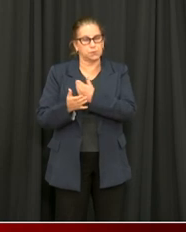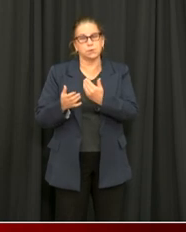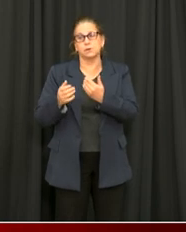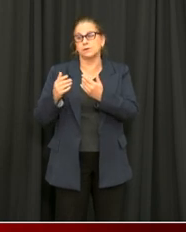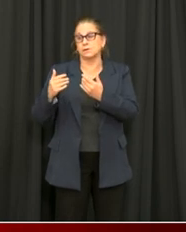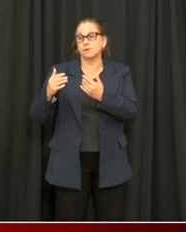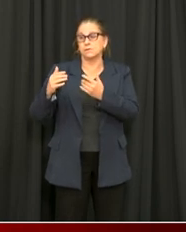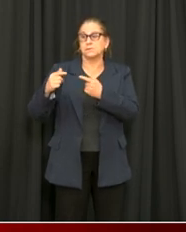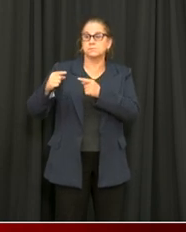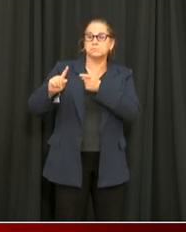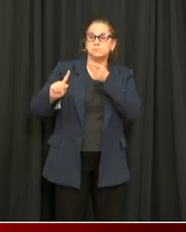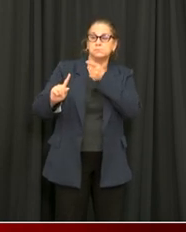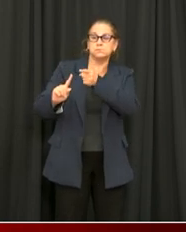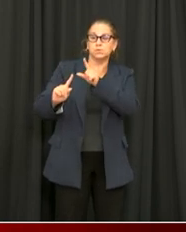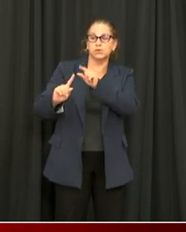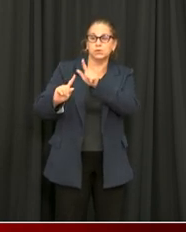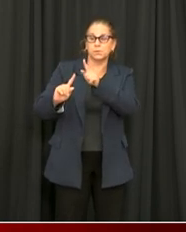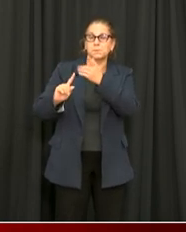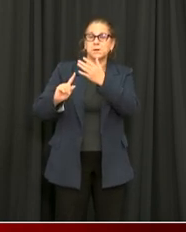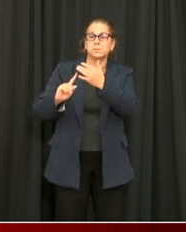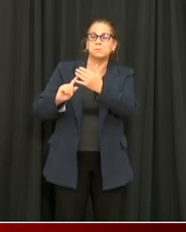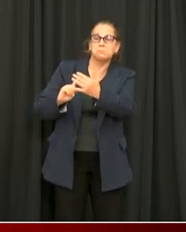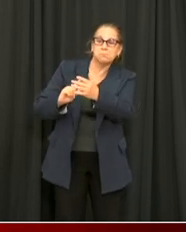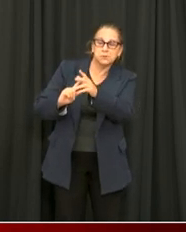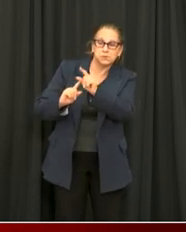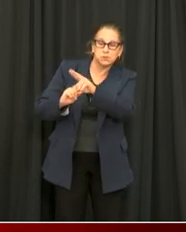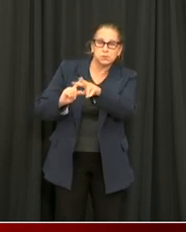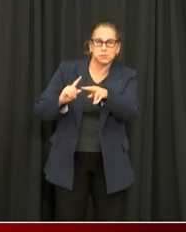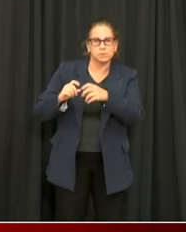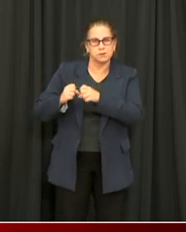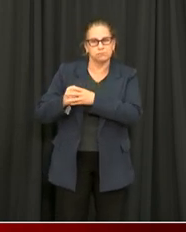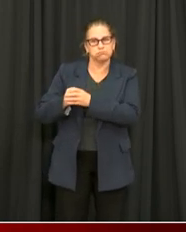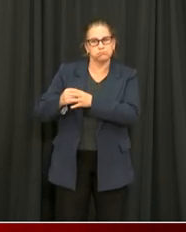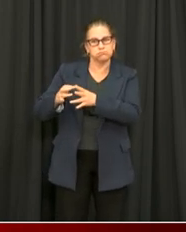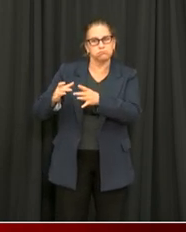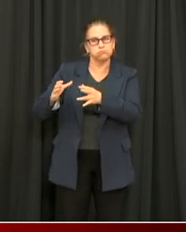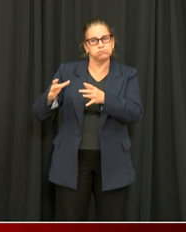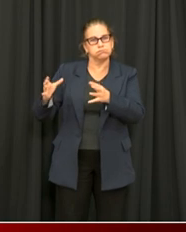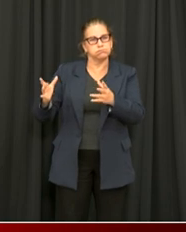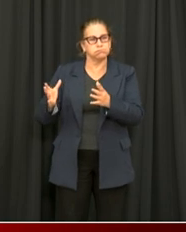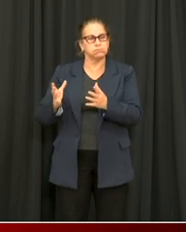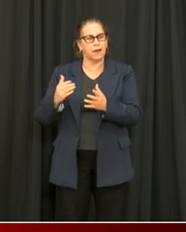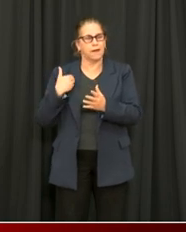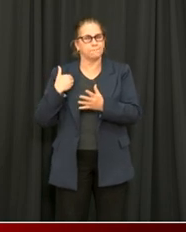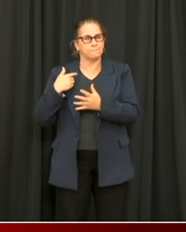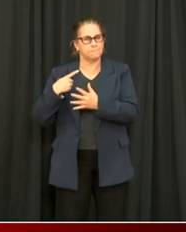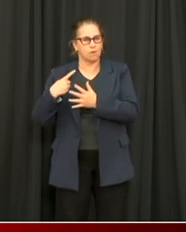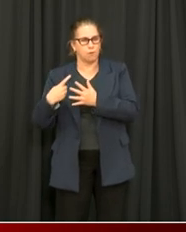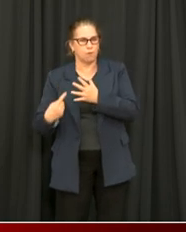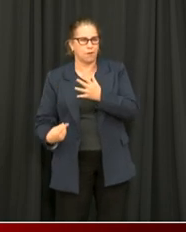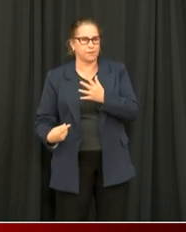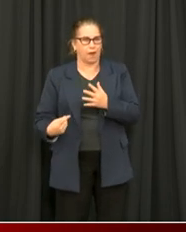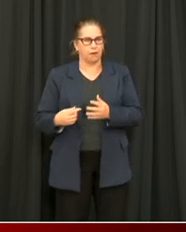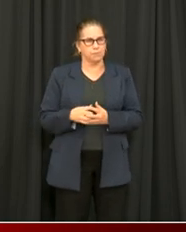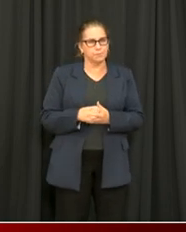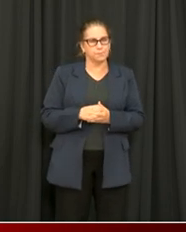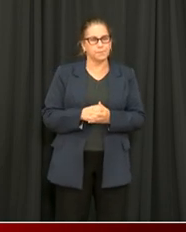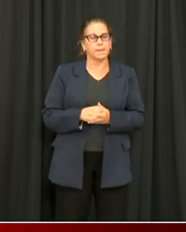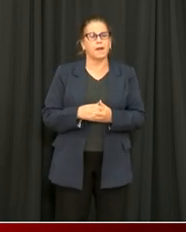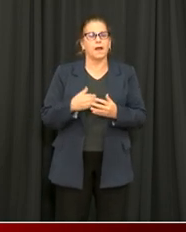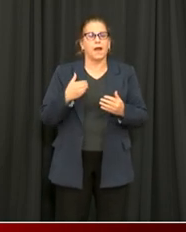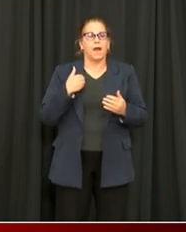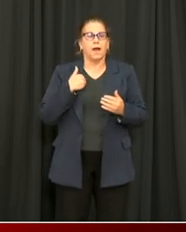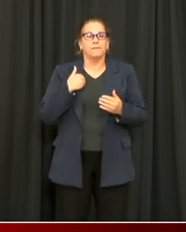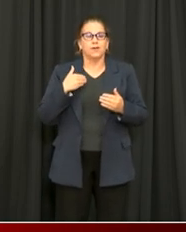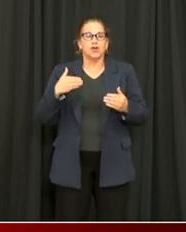council would support the development of a new hospital on the campus of Howard University and replace the existing Howard University